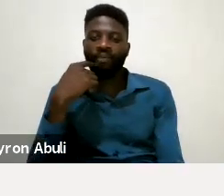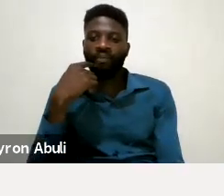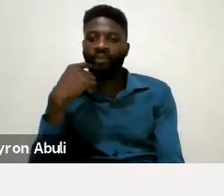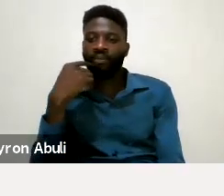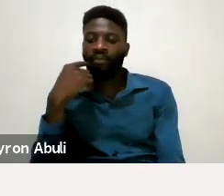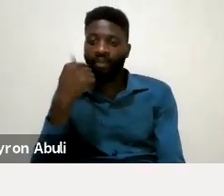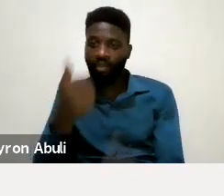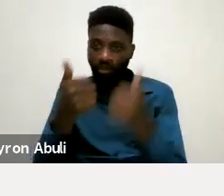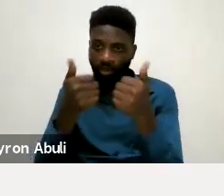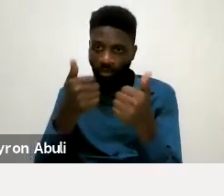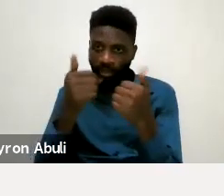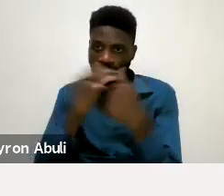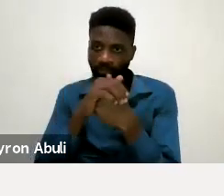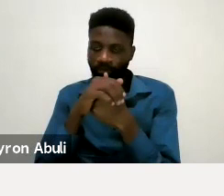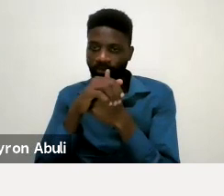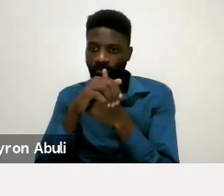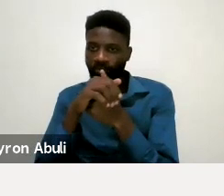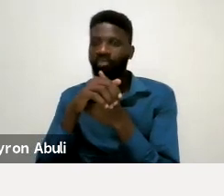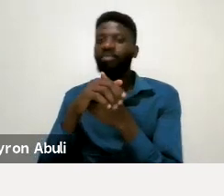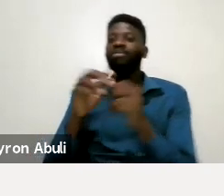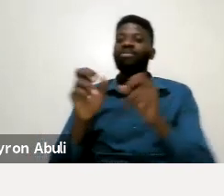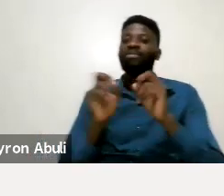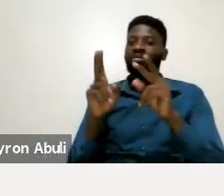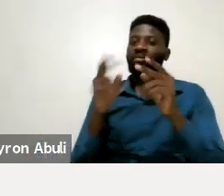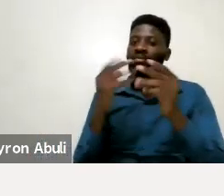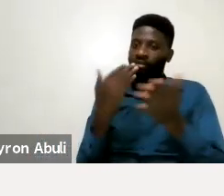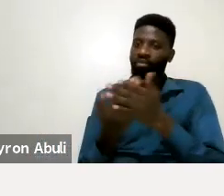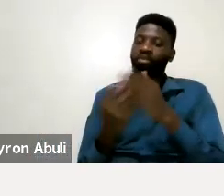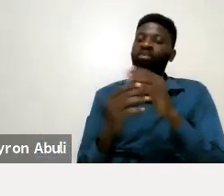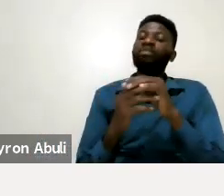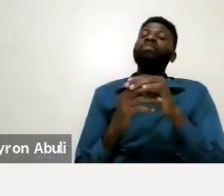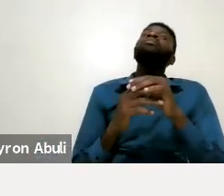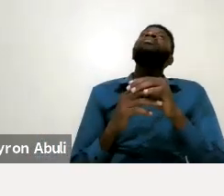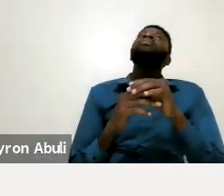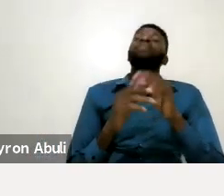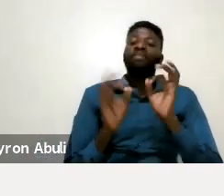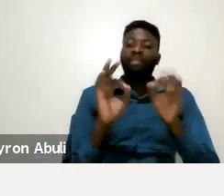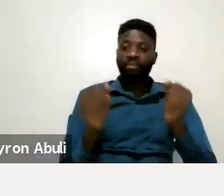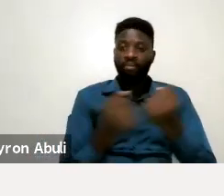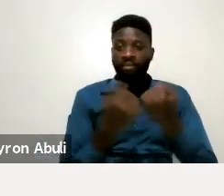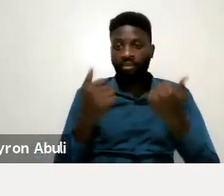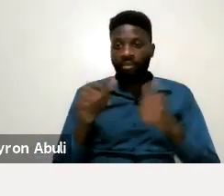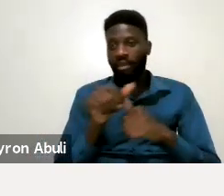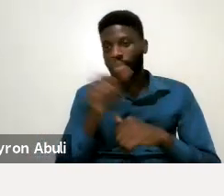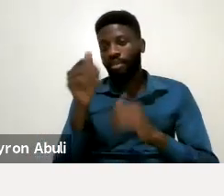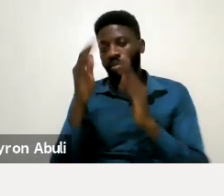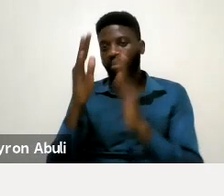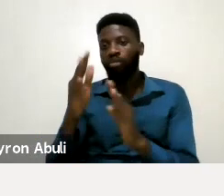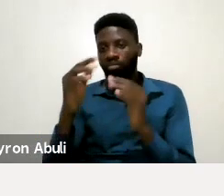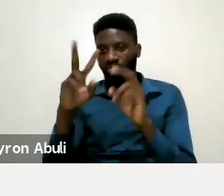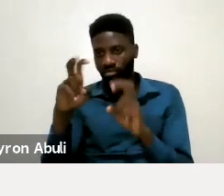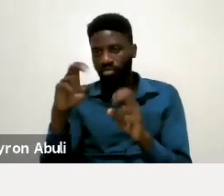Sawa sawa? okay, thank you. Yes. But just in case anyone finds out information about Eid